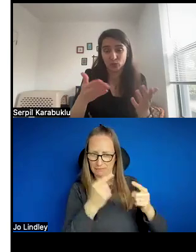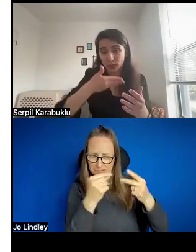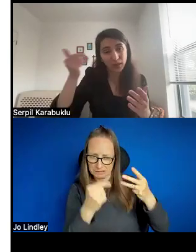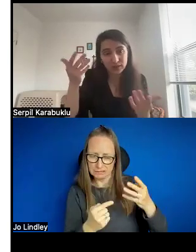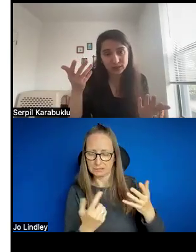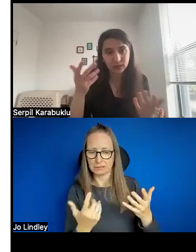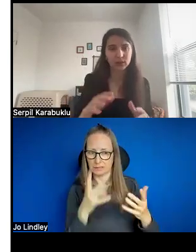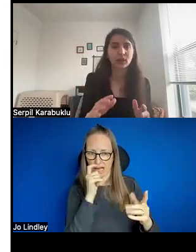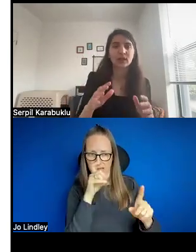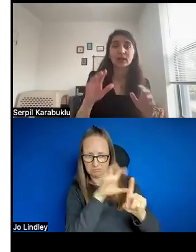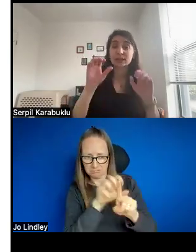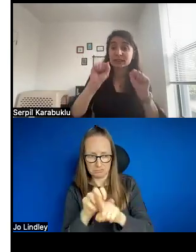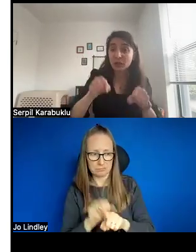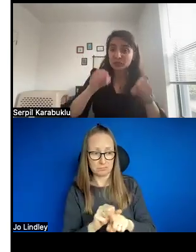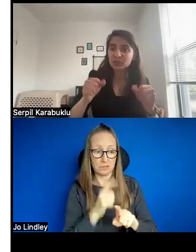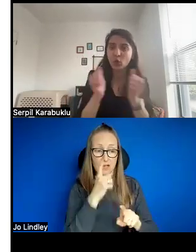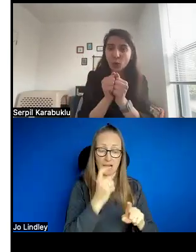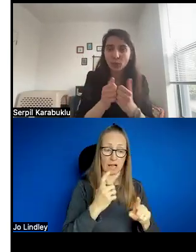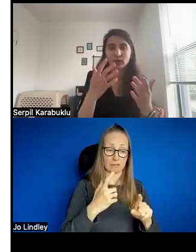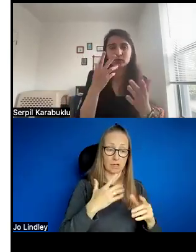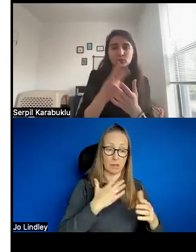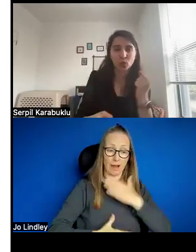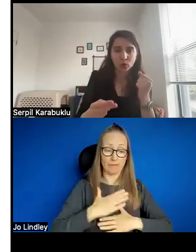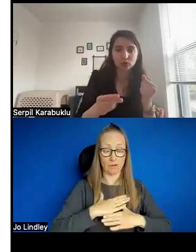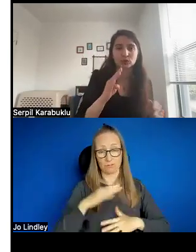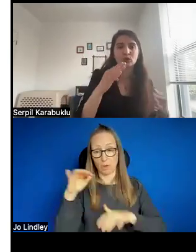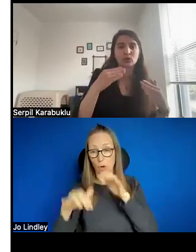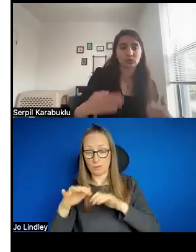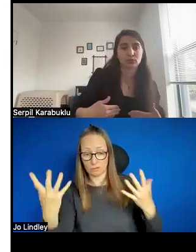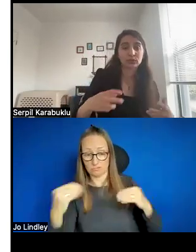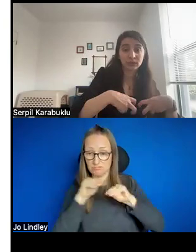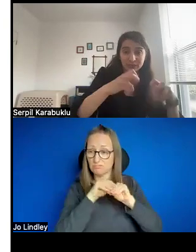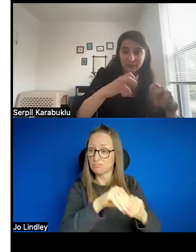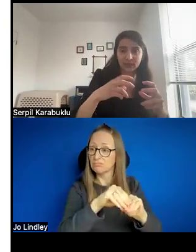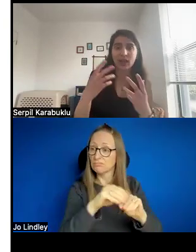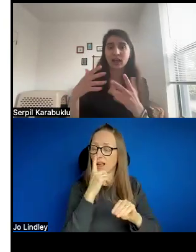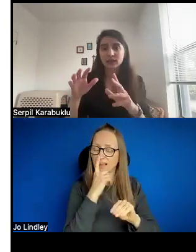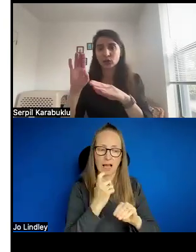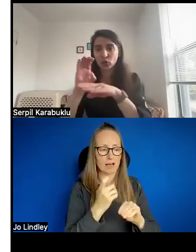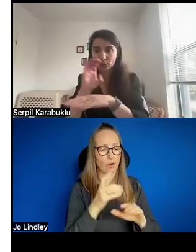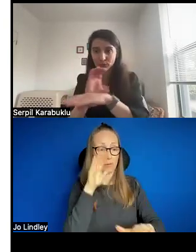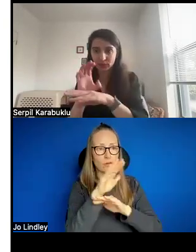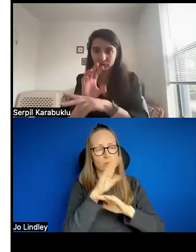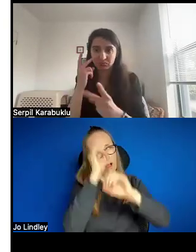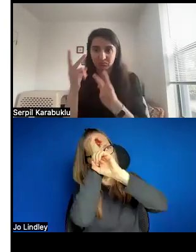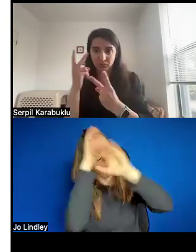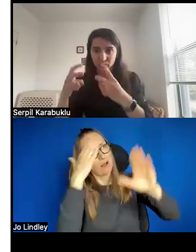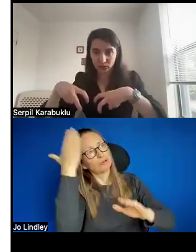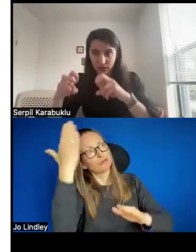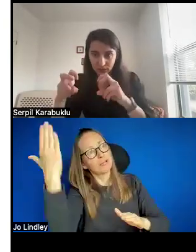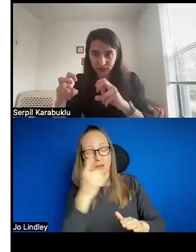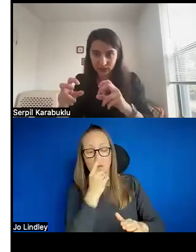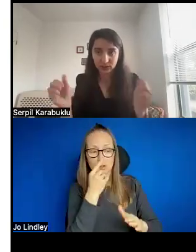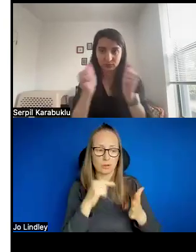combine both behavioral and computational methods? And my future dream or idea, would it be possible to have a Toby or Pratt